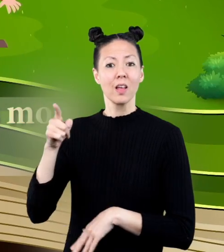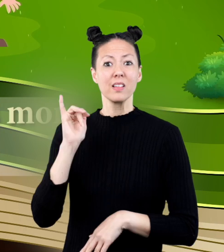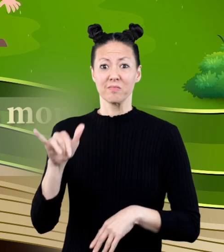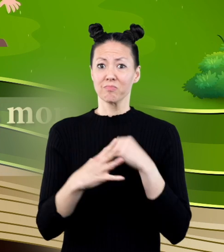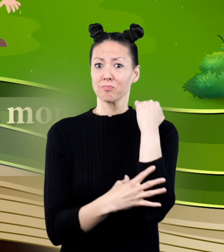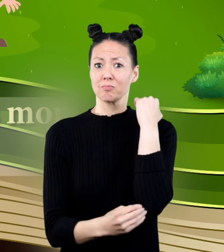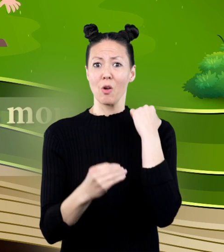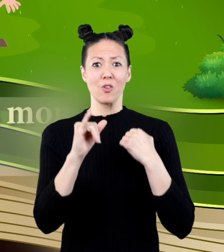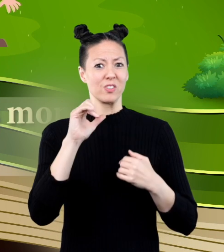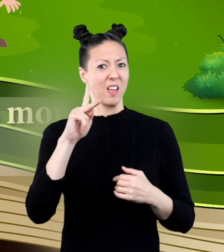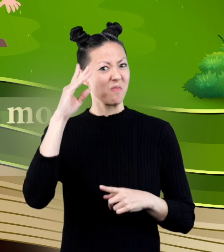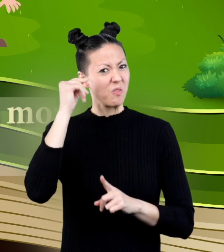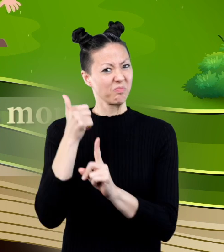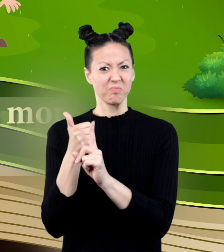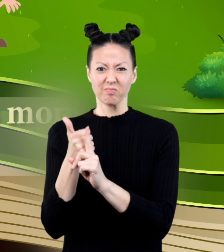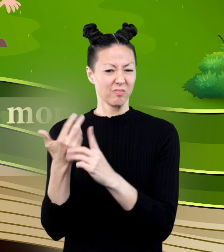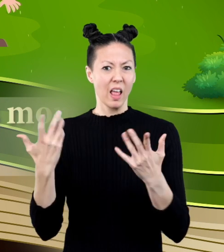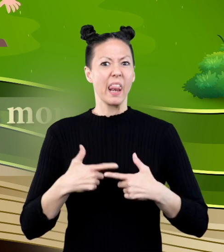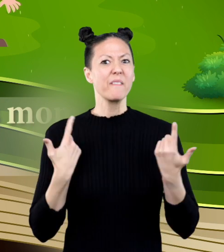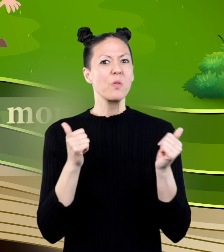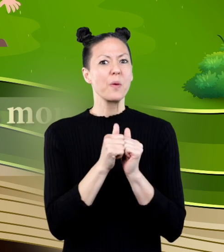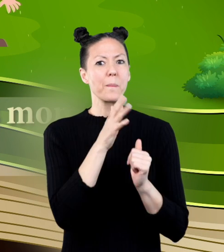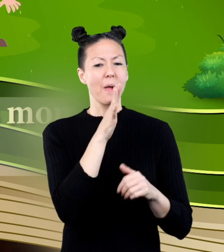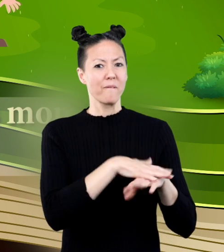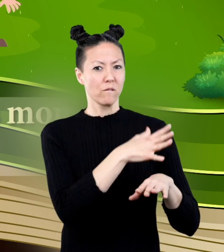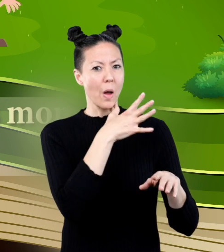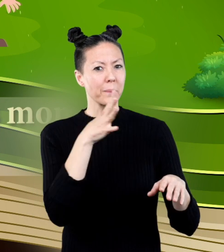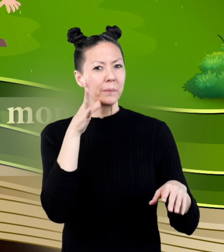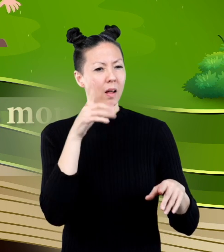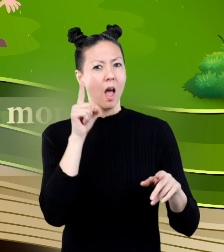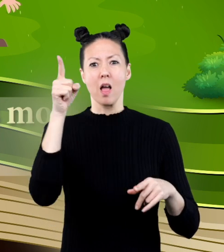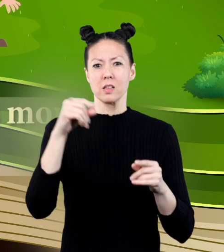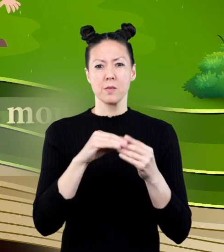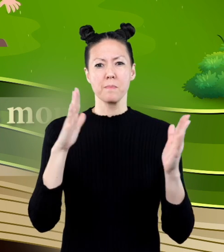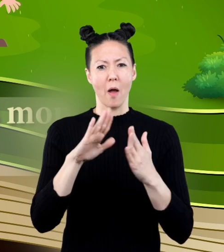Jack is a poor boy who lives with his mom on a farm in a